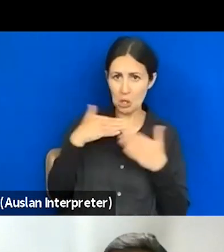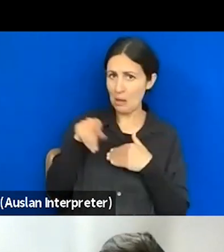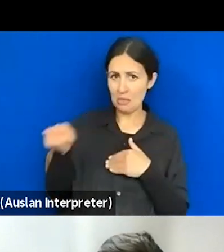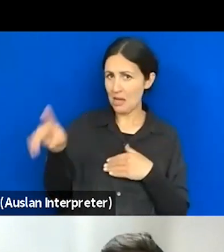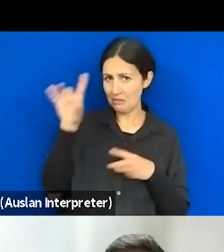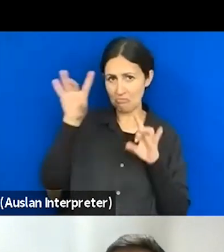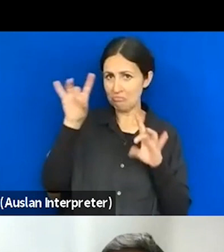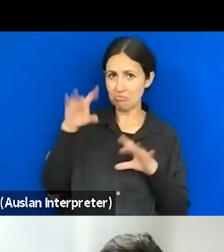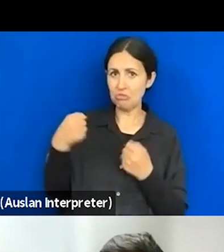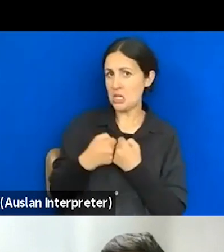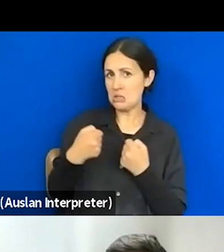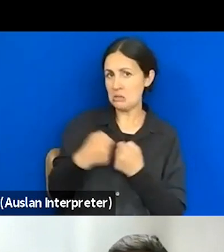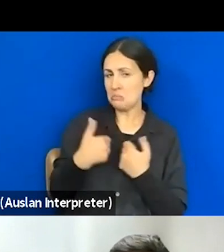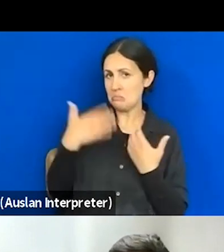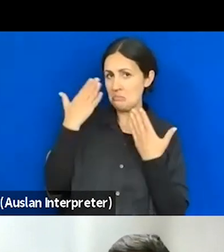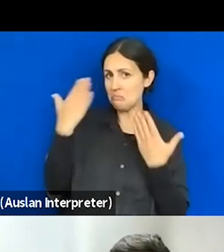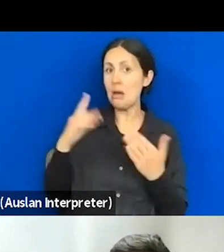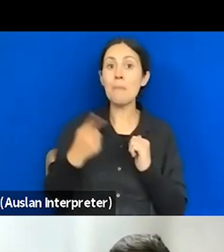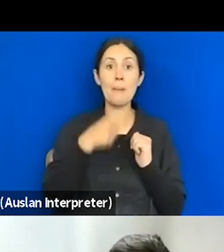the interesting thing about his study is that